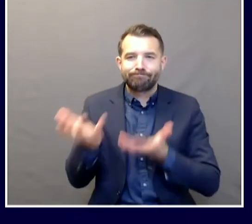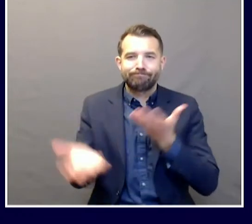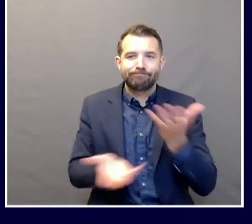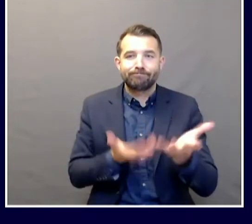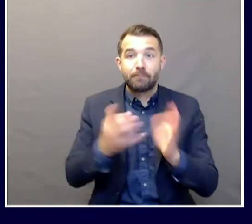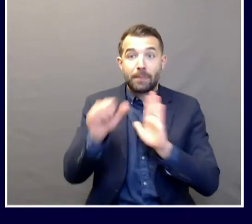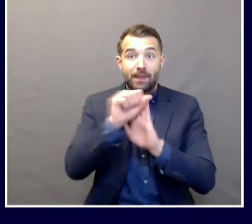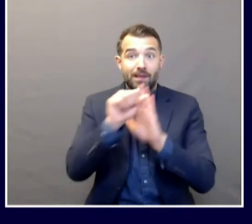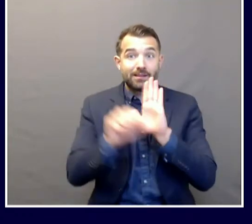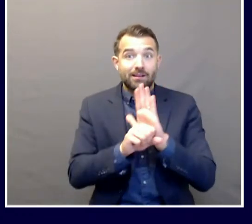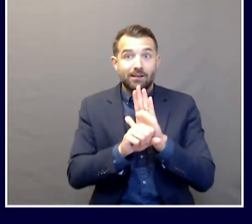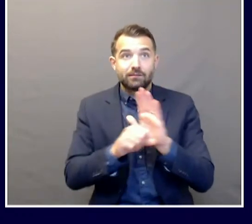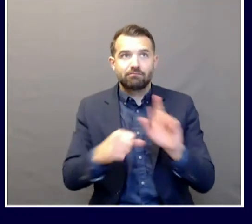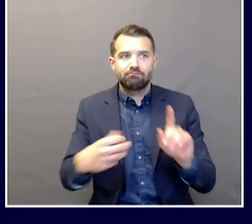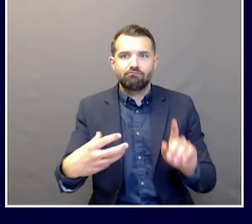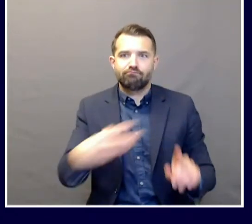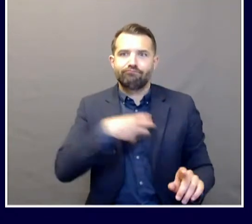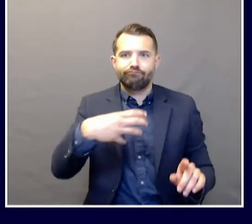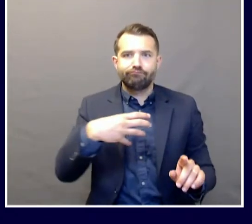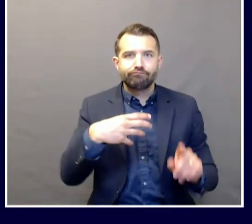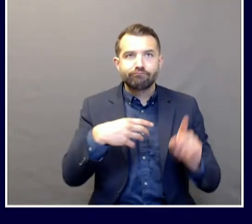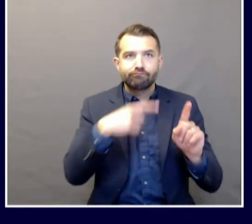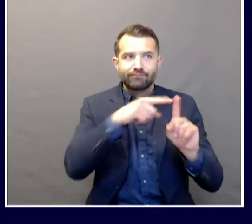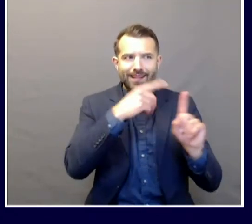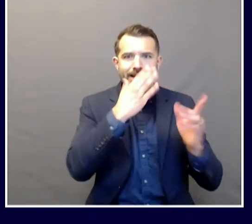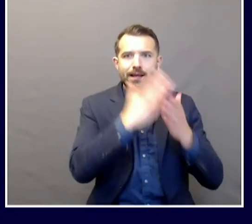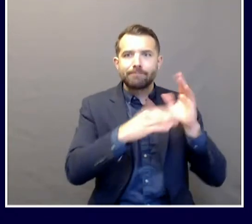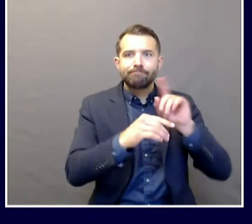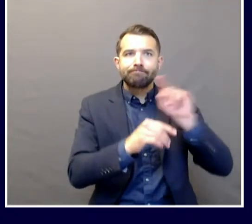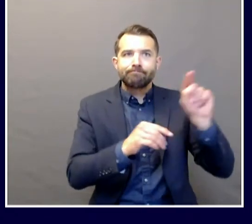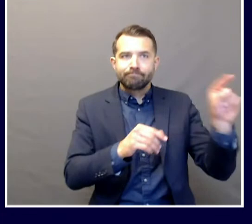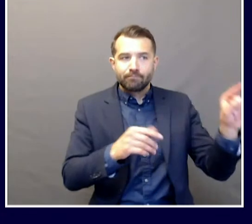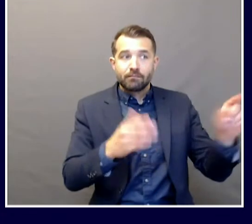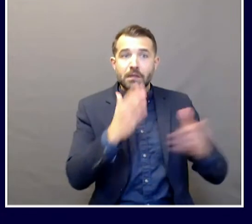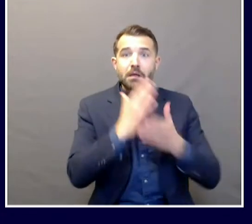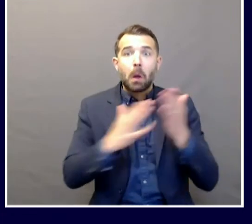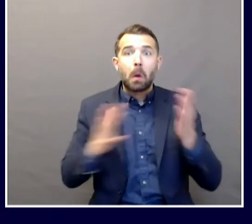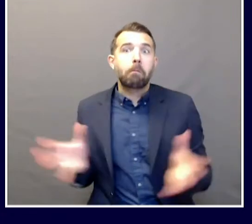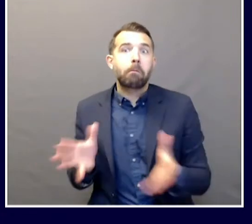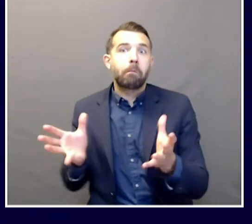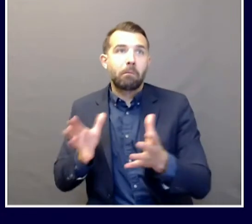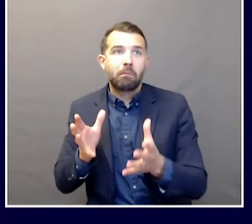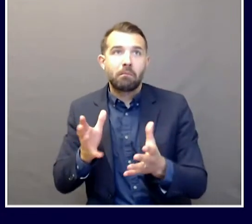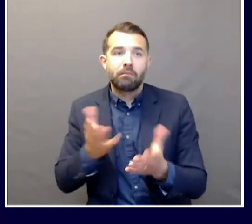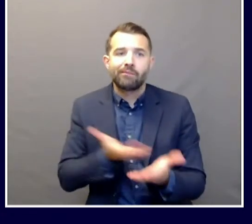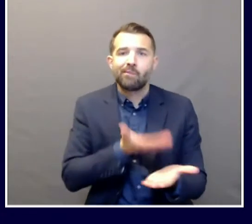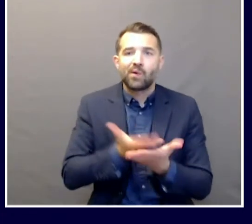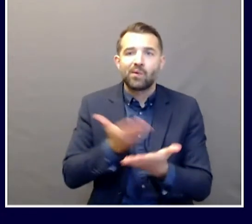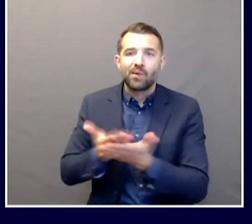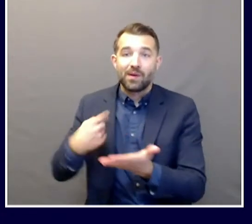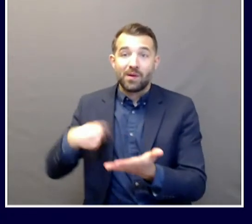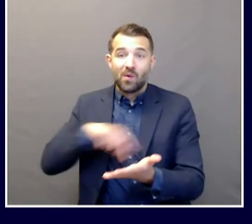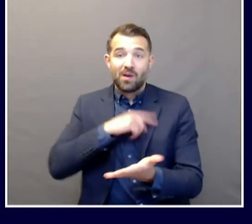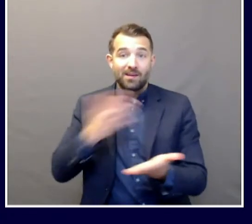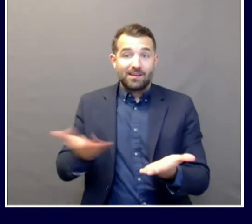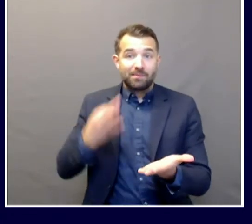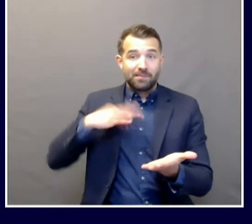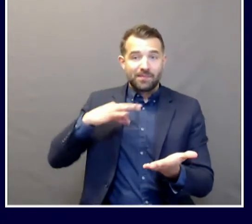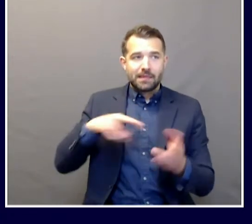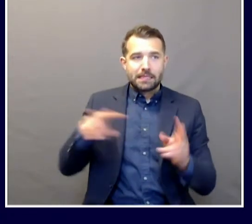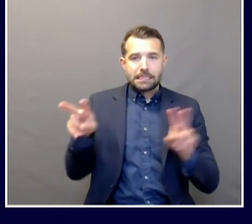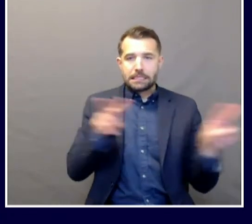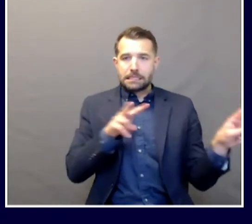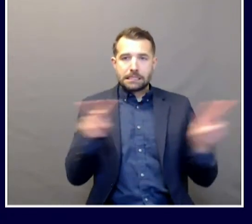than others. I think we're still in the evaluation phase right now. Okay, good to know. Thank you so much. Thanks,